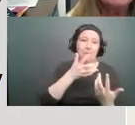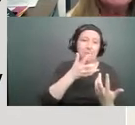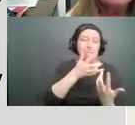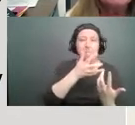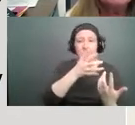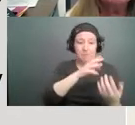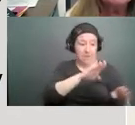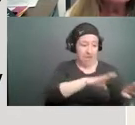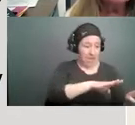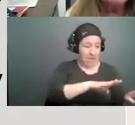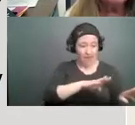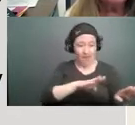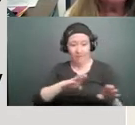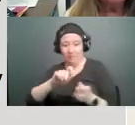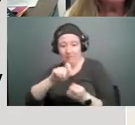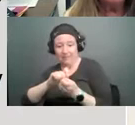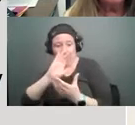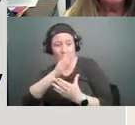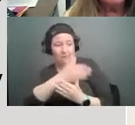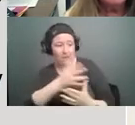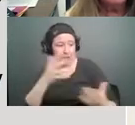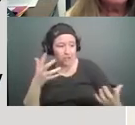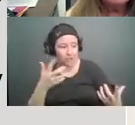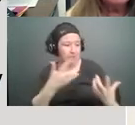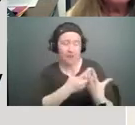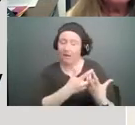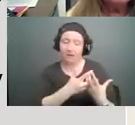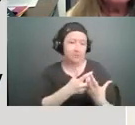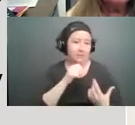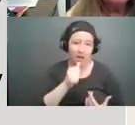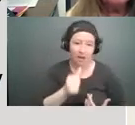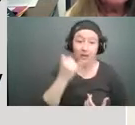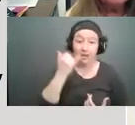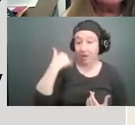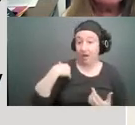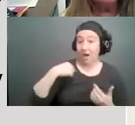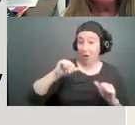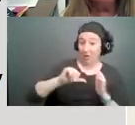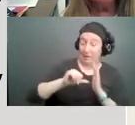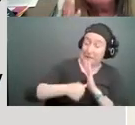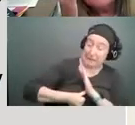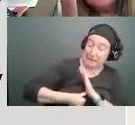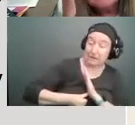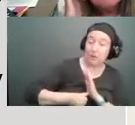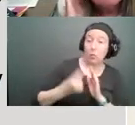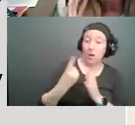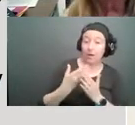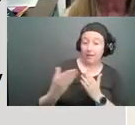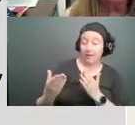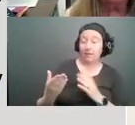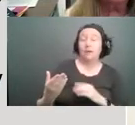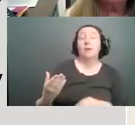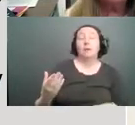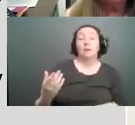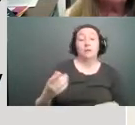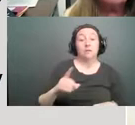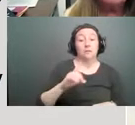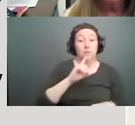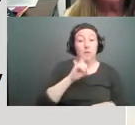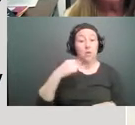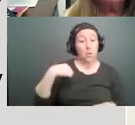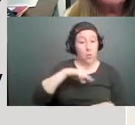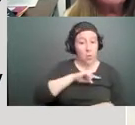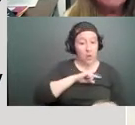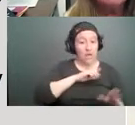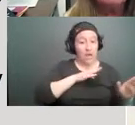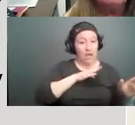strategies. If I could highlight one thing tonight, it would be that we are clearly moving towards a